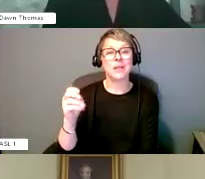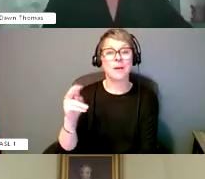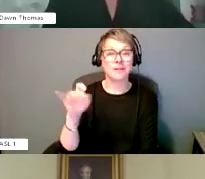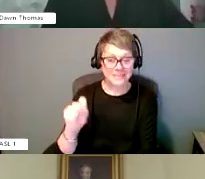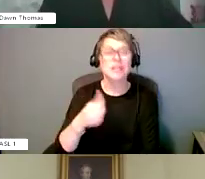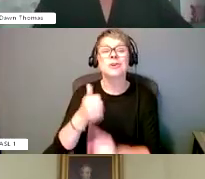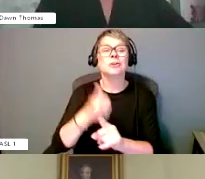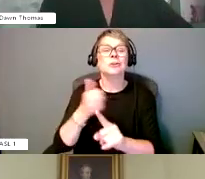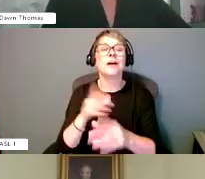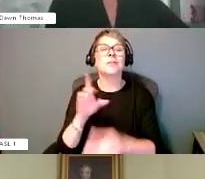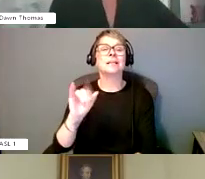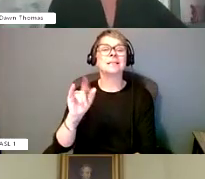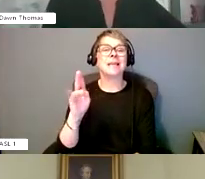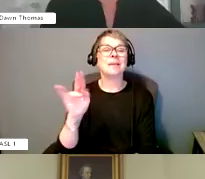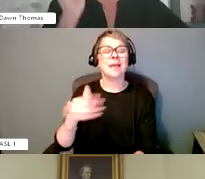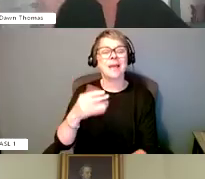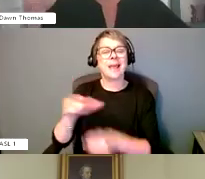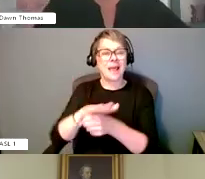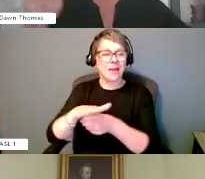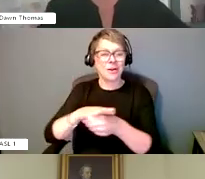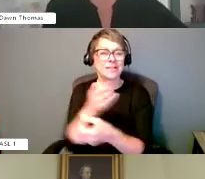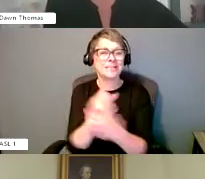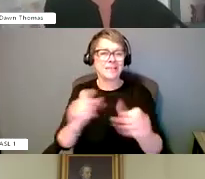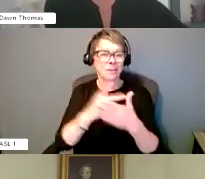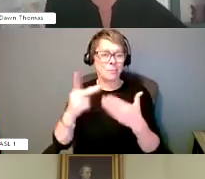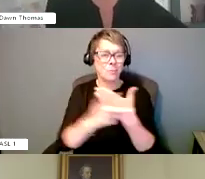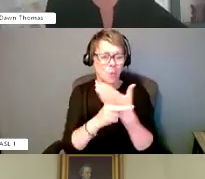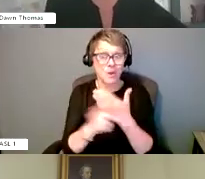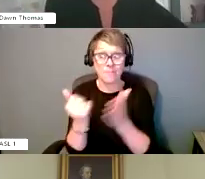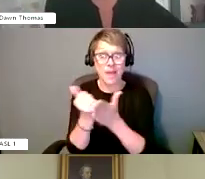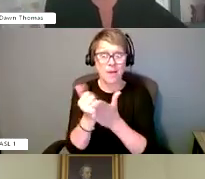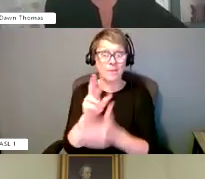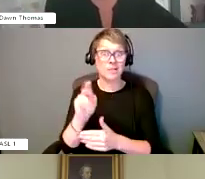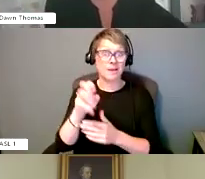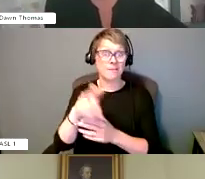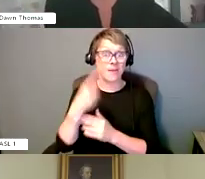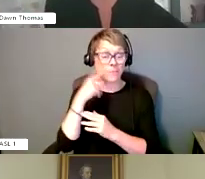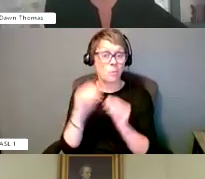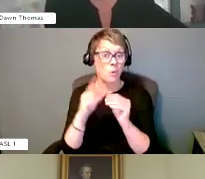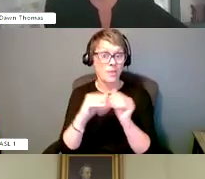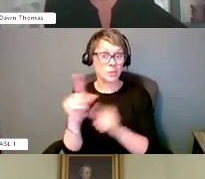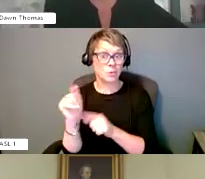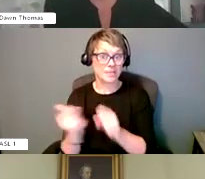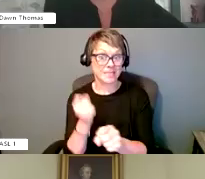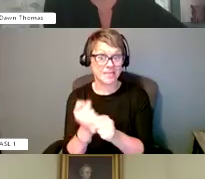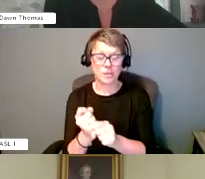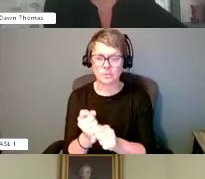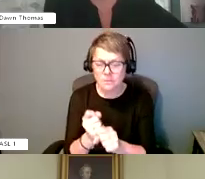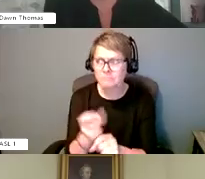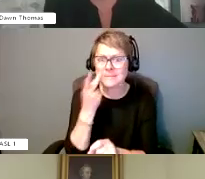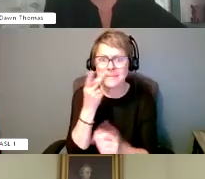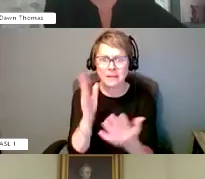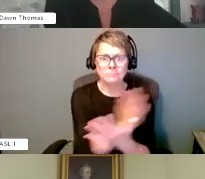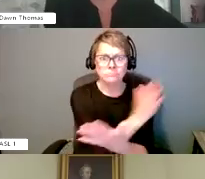Area Senior Safety Program, and also with the RCMP for more than 20 years. And you really see in this a whole range